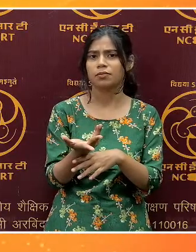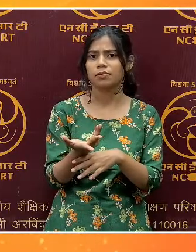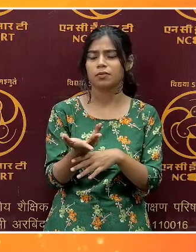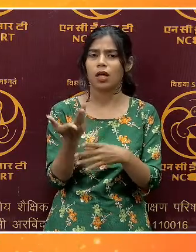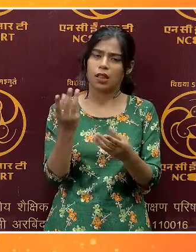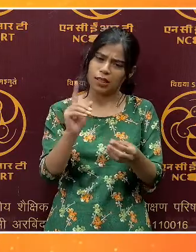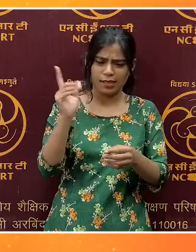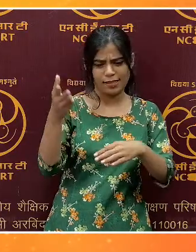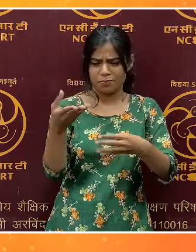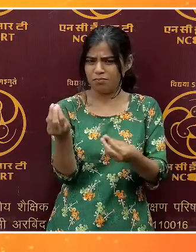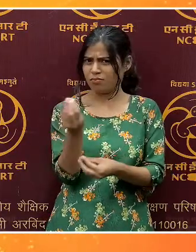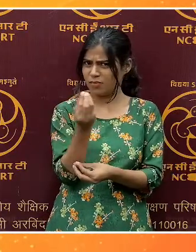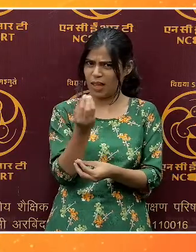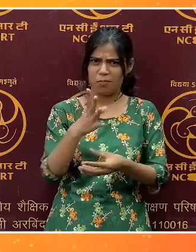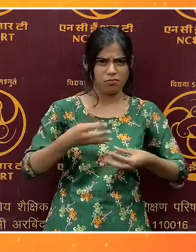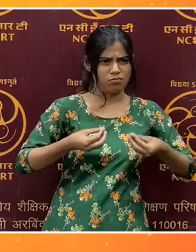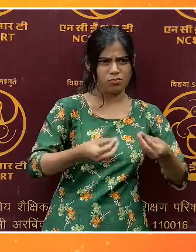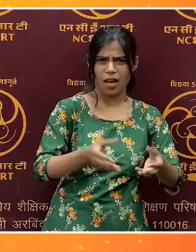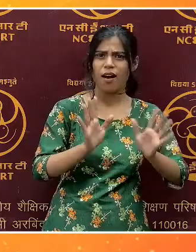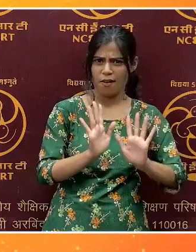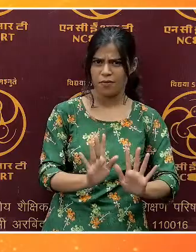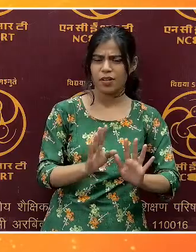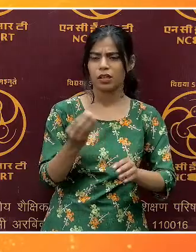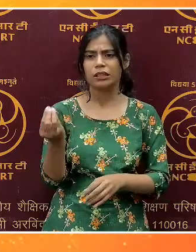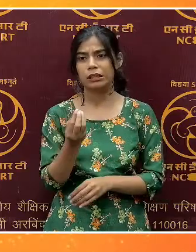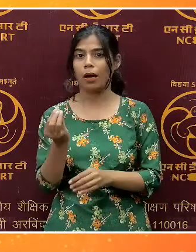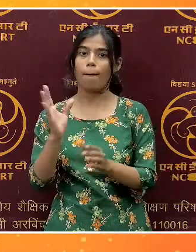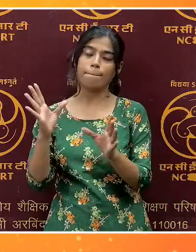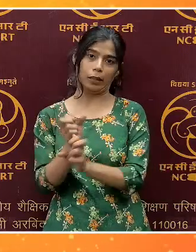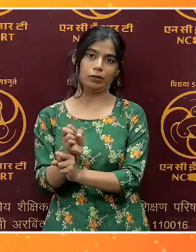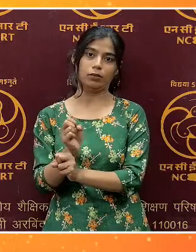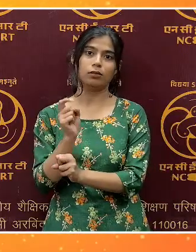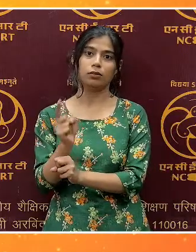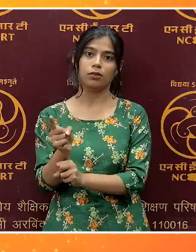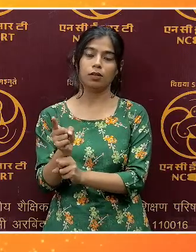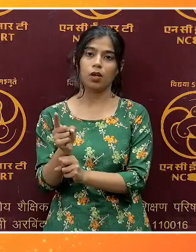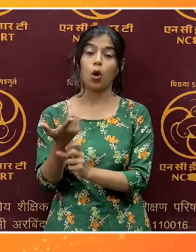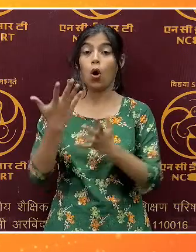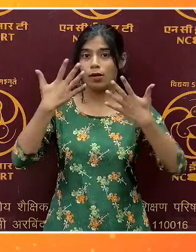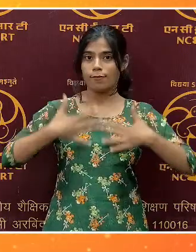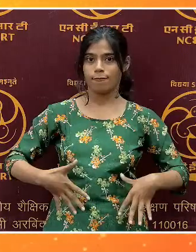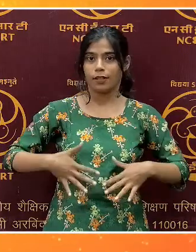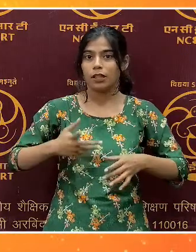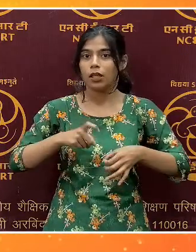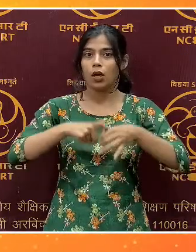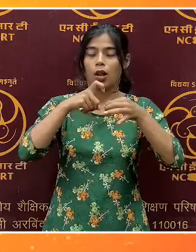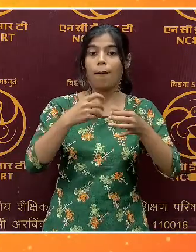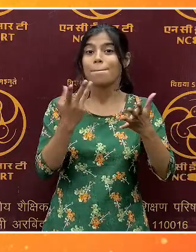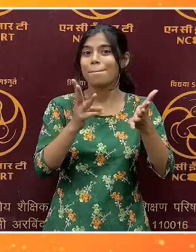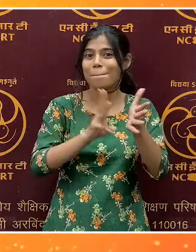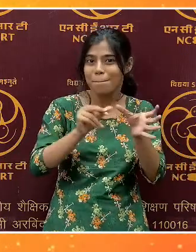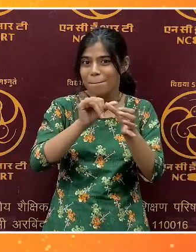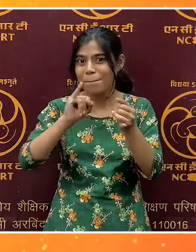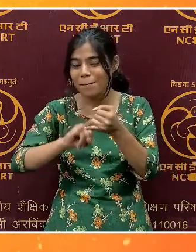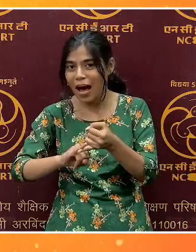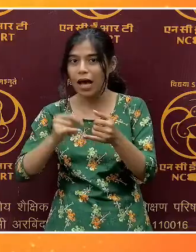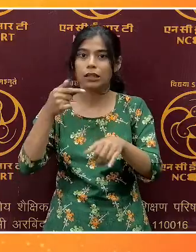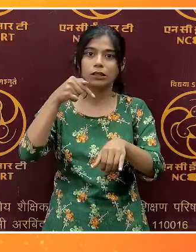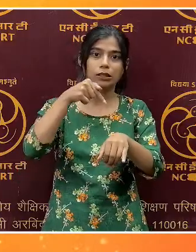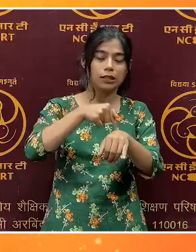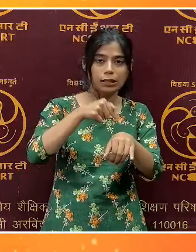given. Here is a list which contains some of the physical quantities: mass, length, time,